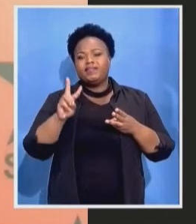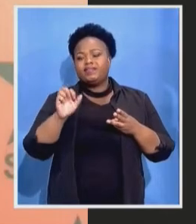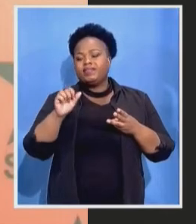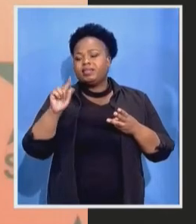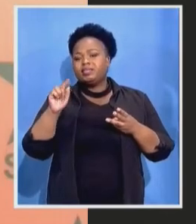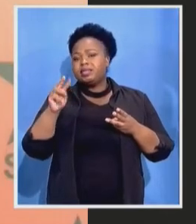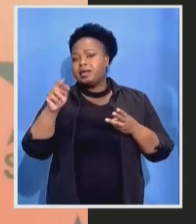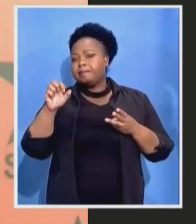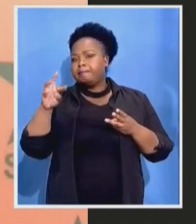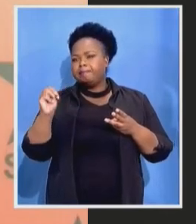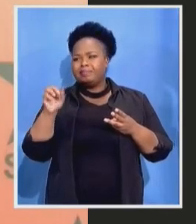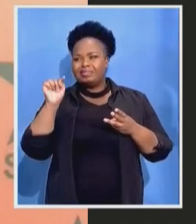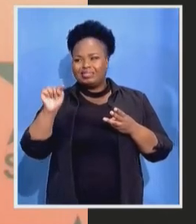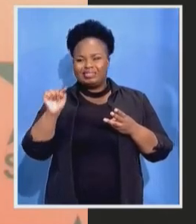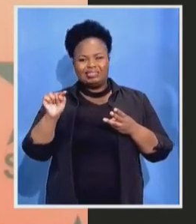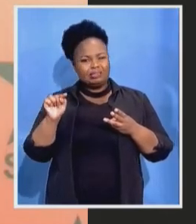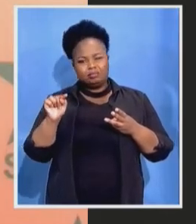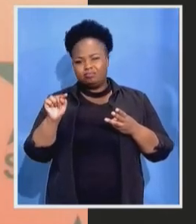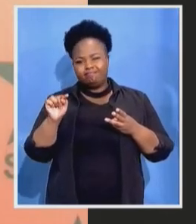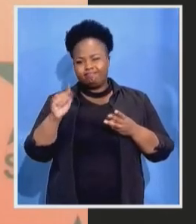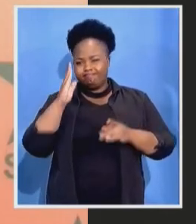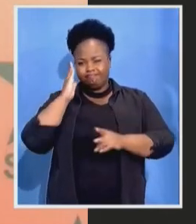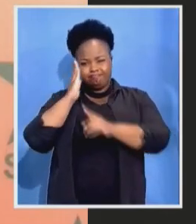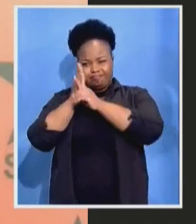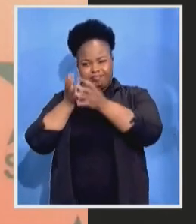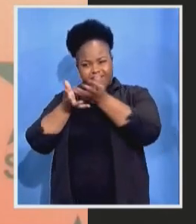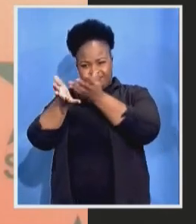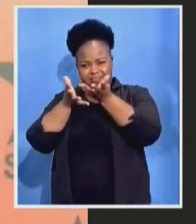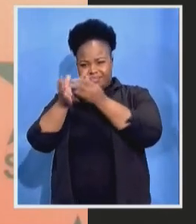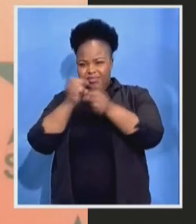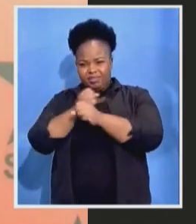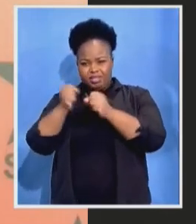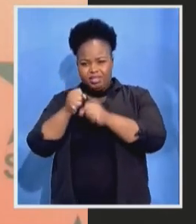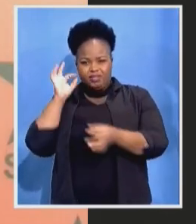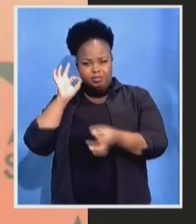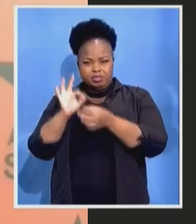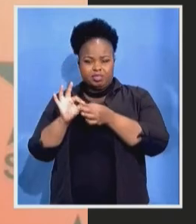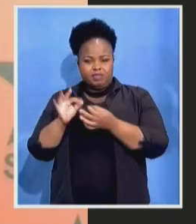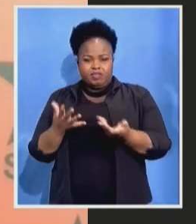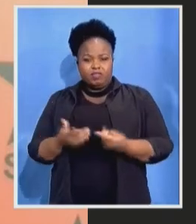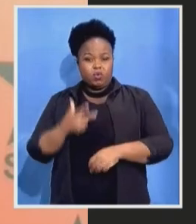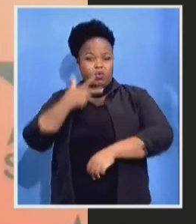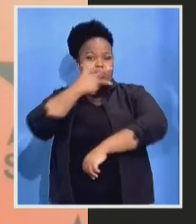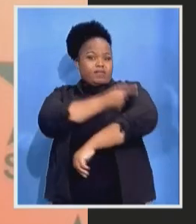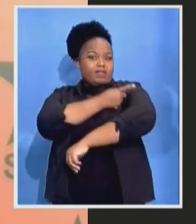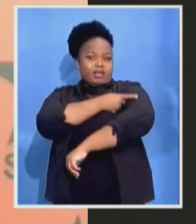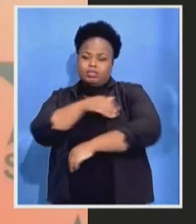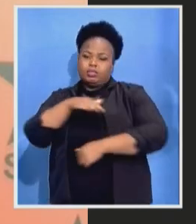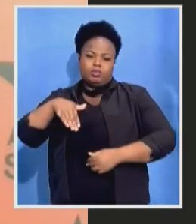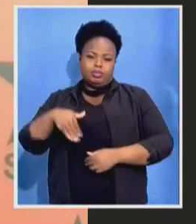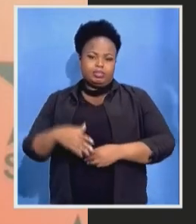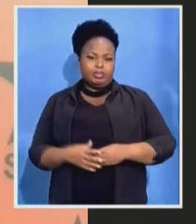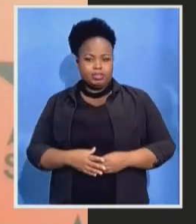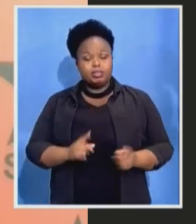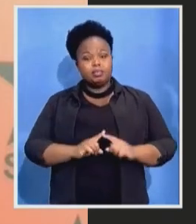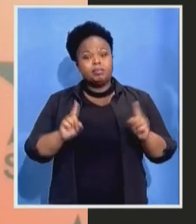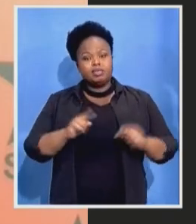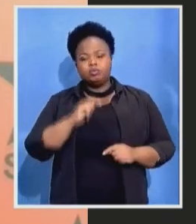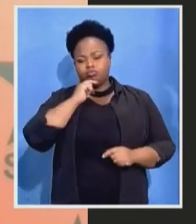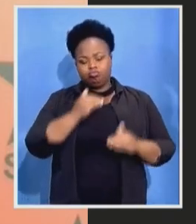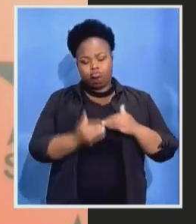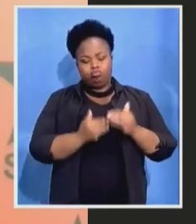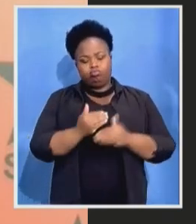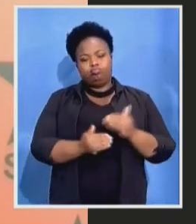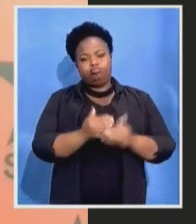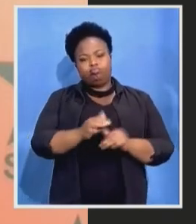directly engaged on the specifics of the vaccines, but it's a process that we can continue to engage with them. But